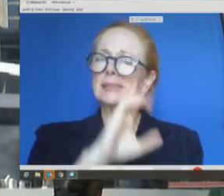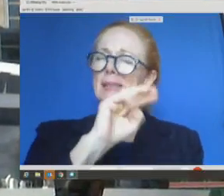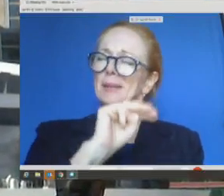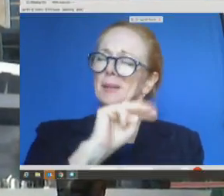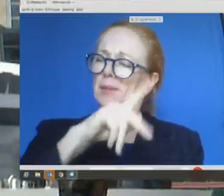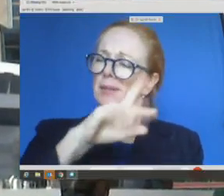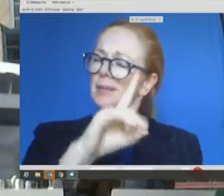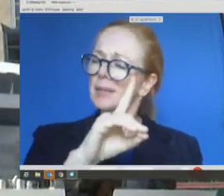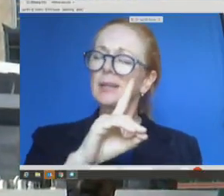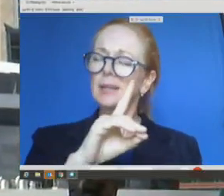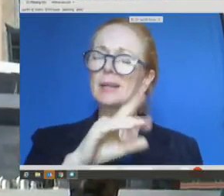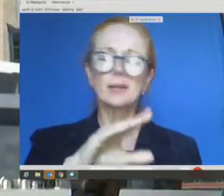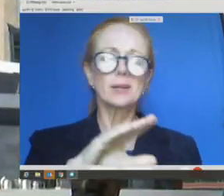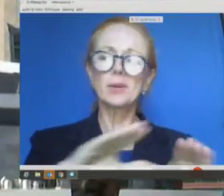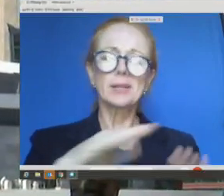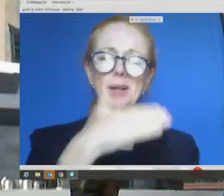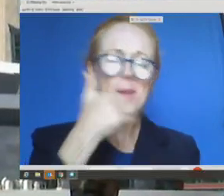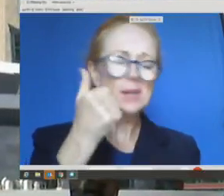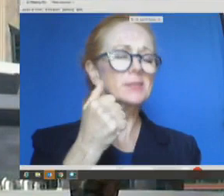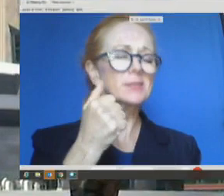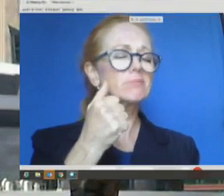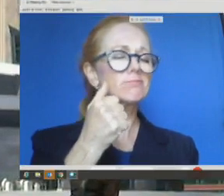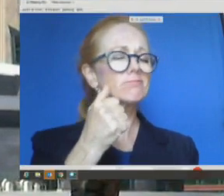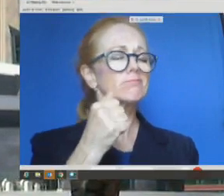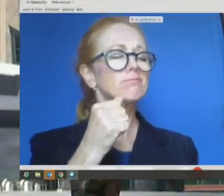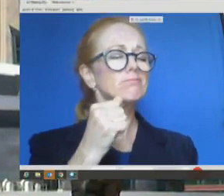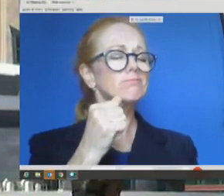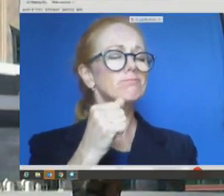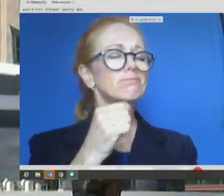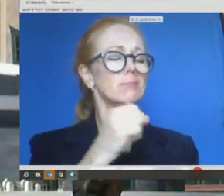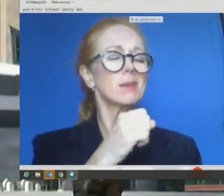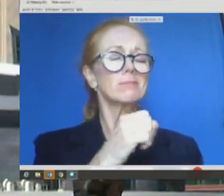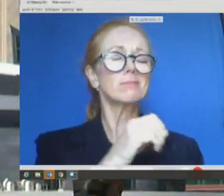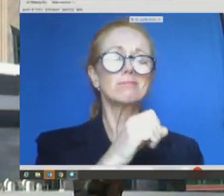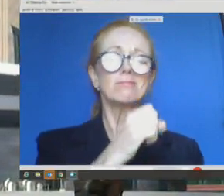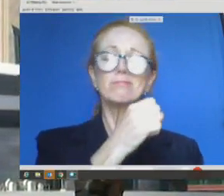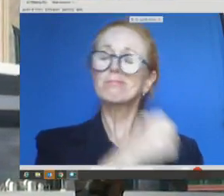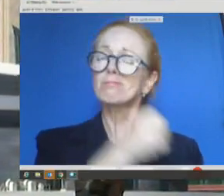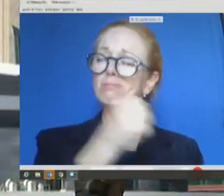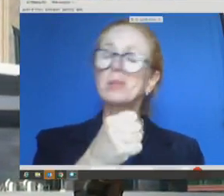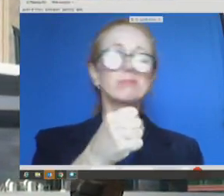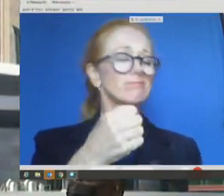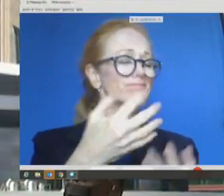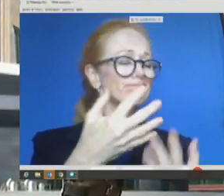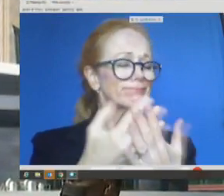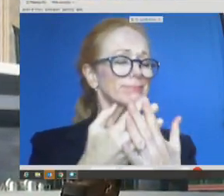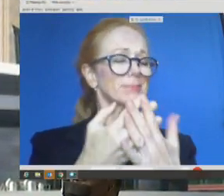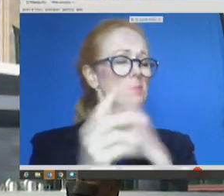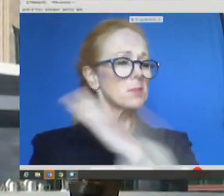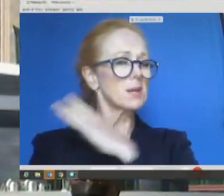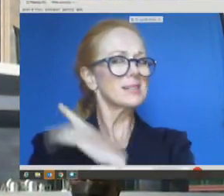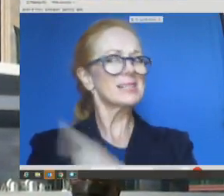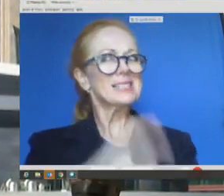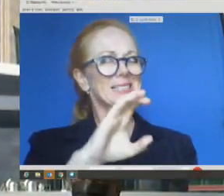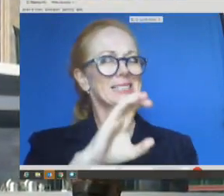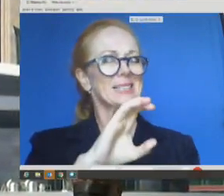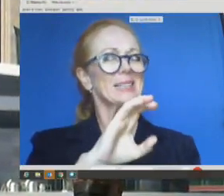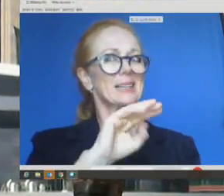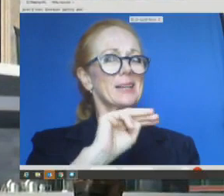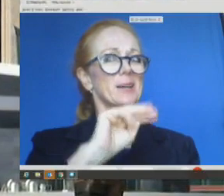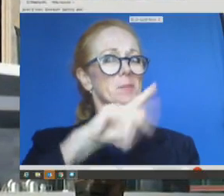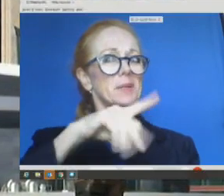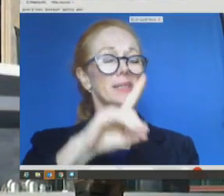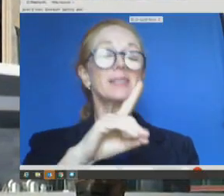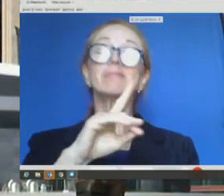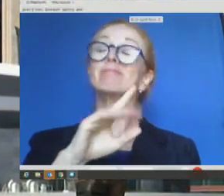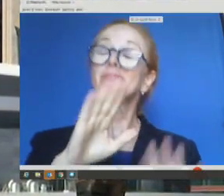officers accountable. And I don't believe these officers had malicious intent, but they did make a bad decision and they